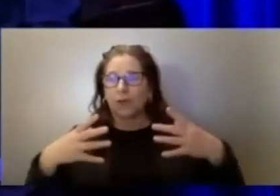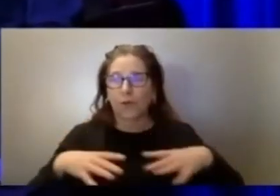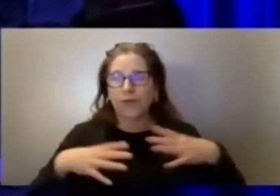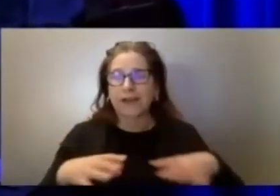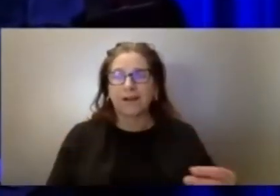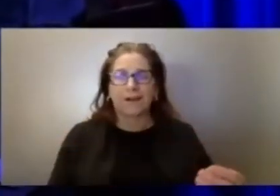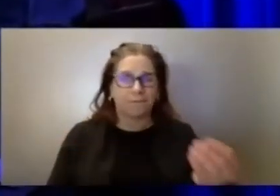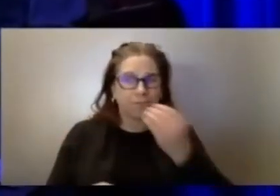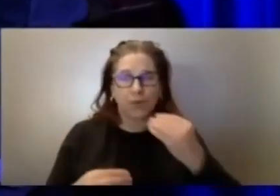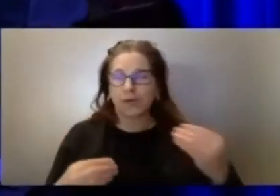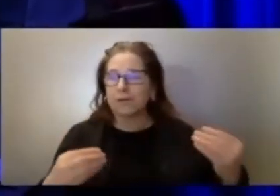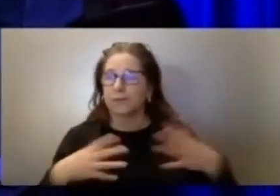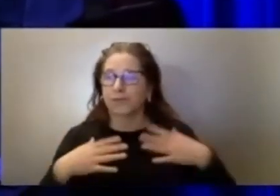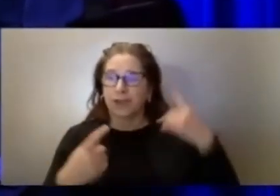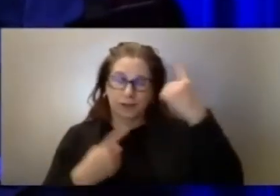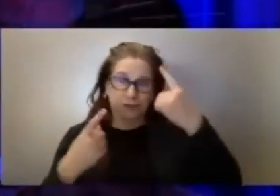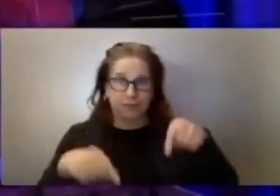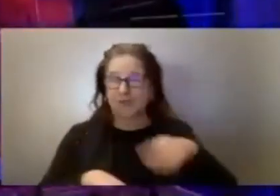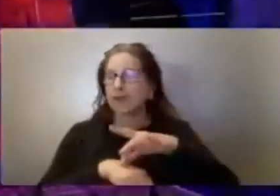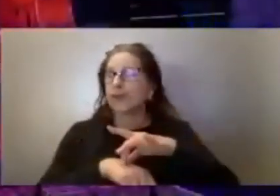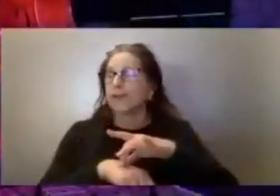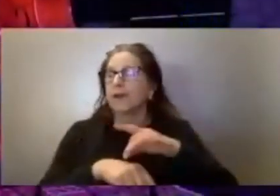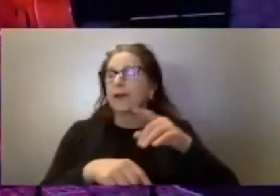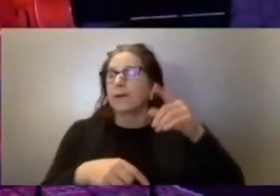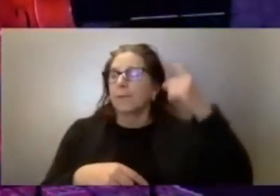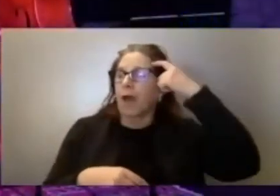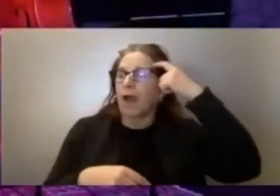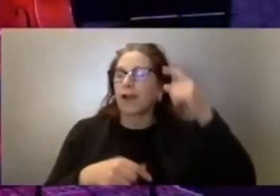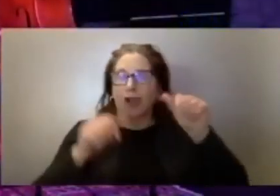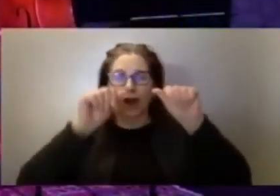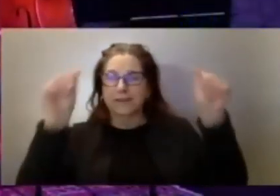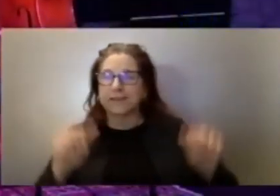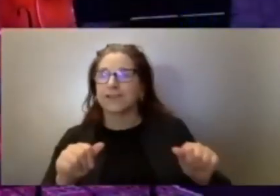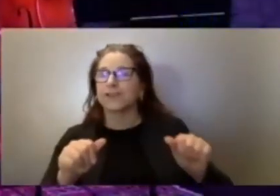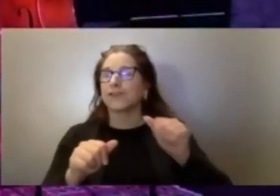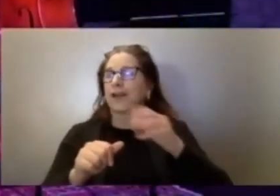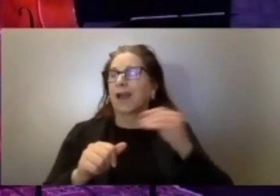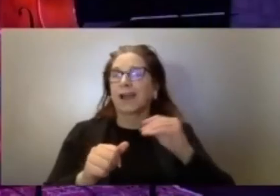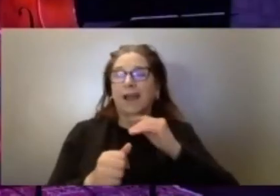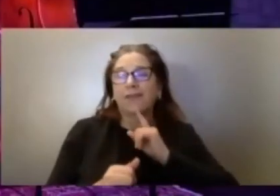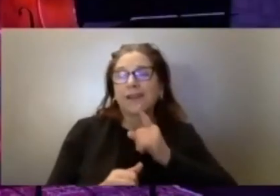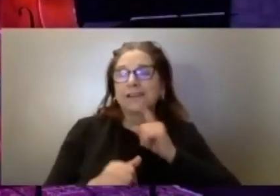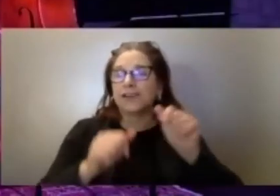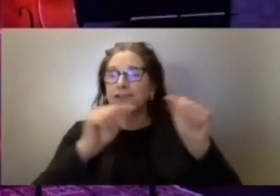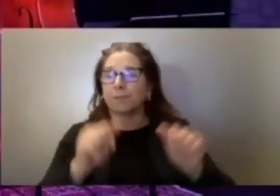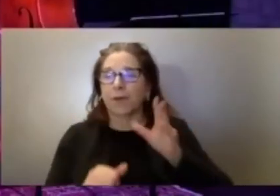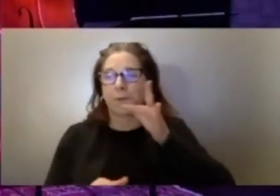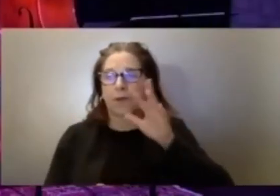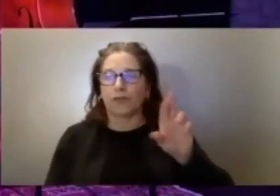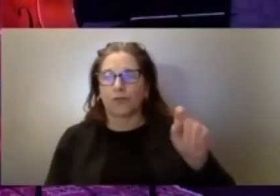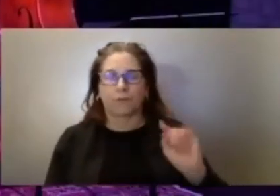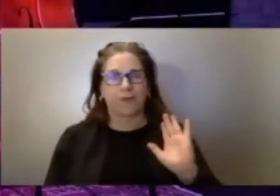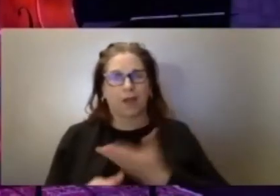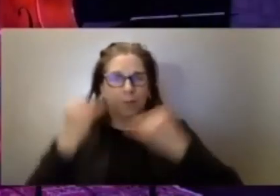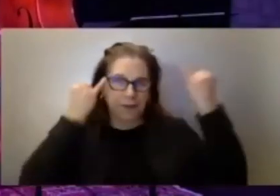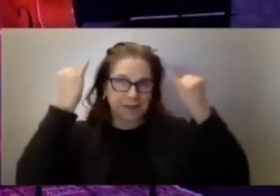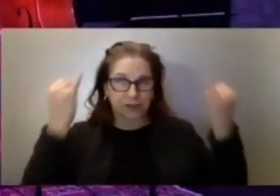inspiration. Consider that the earth's mind, architectures, and aesthetics shape the mother root of